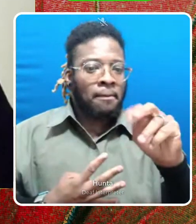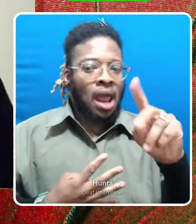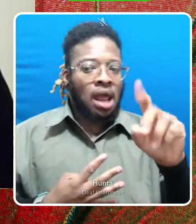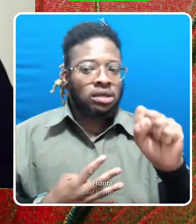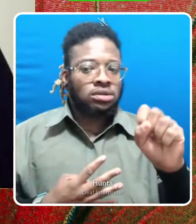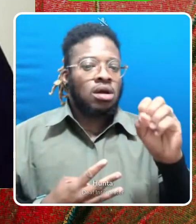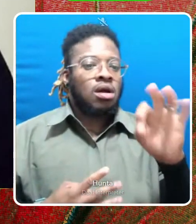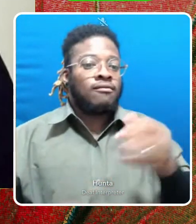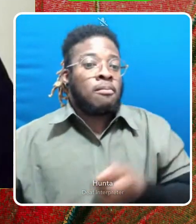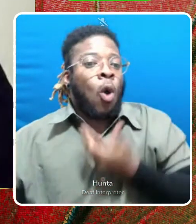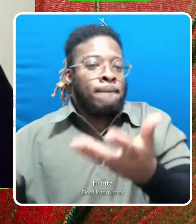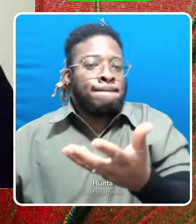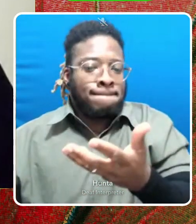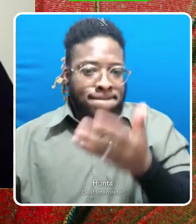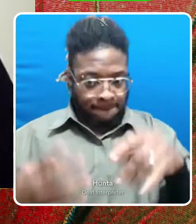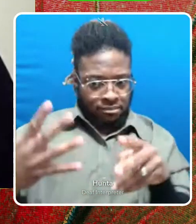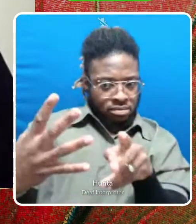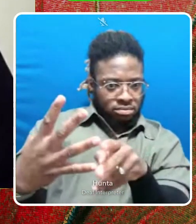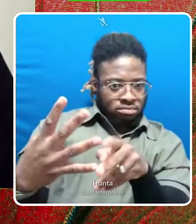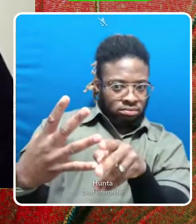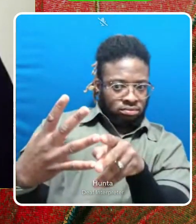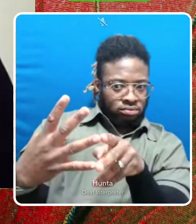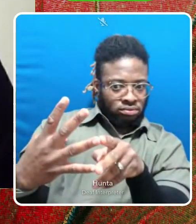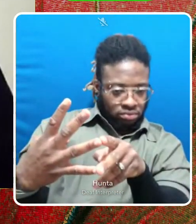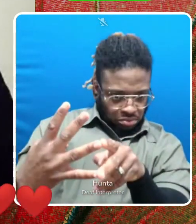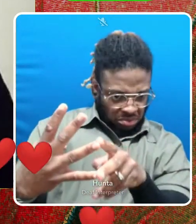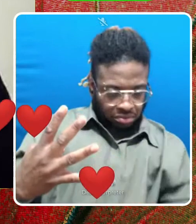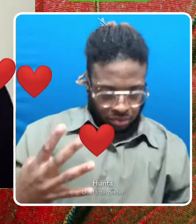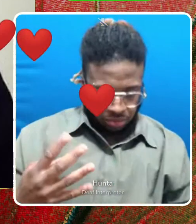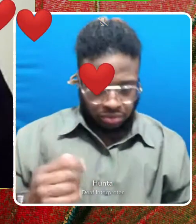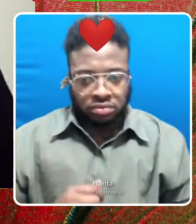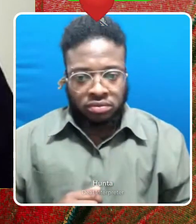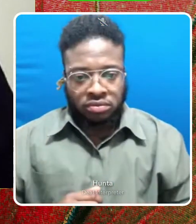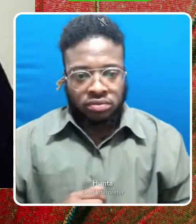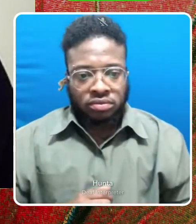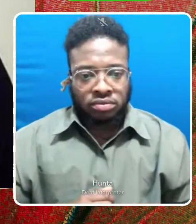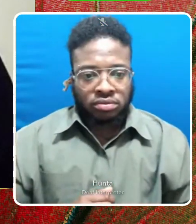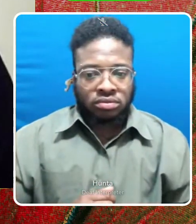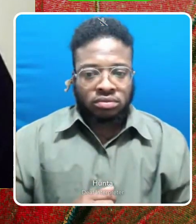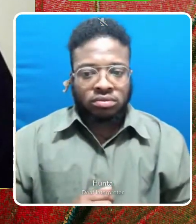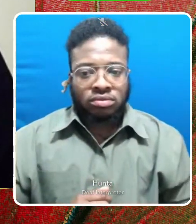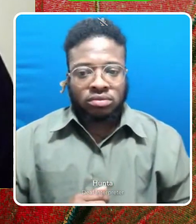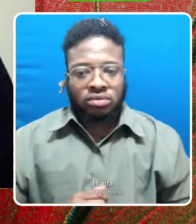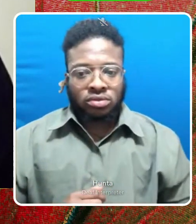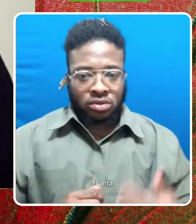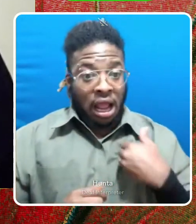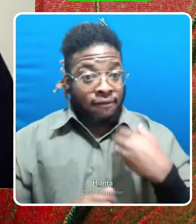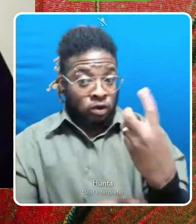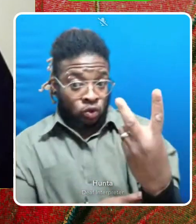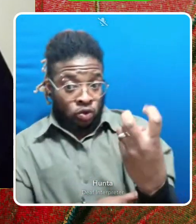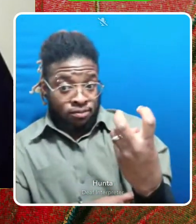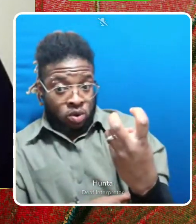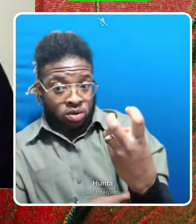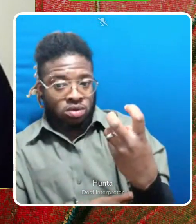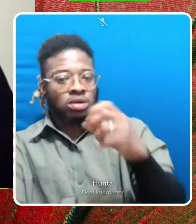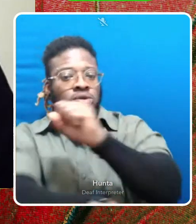Yeah, fourth now, and fourth we have Southern Wind. Nice. So Dumore, St. Louis, Minds of